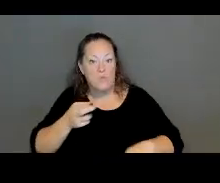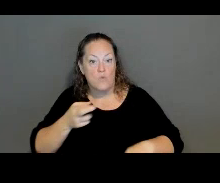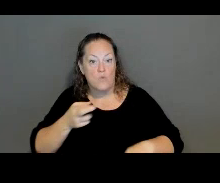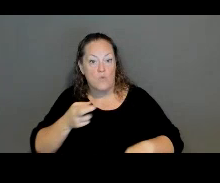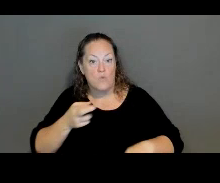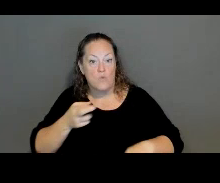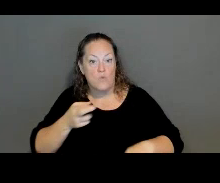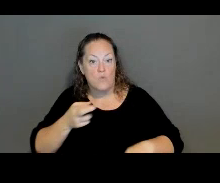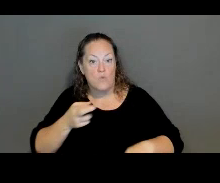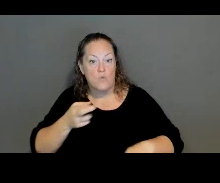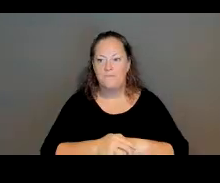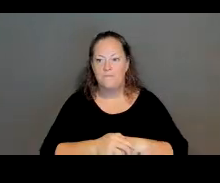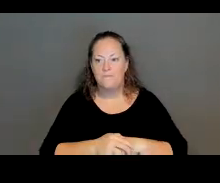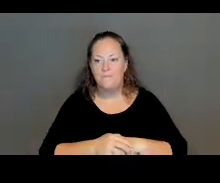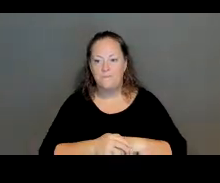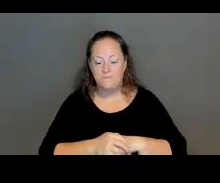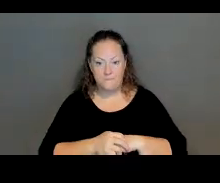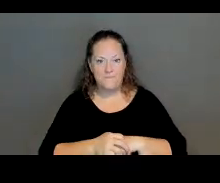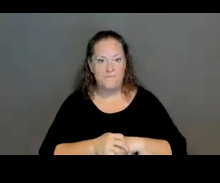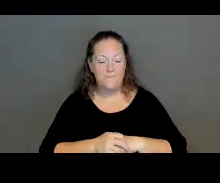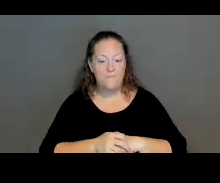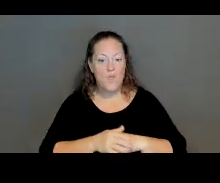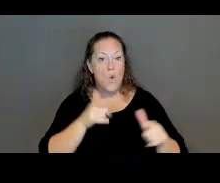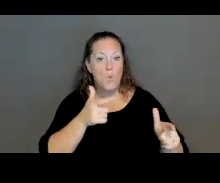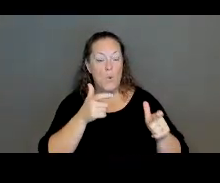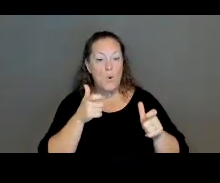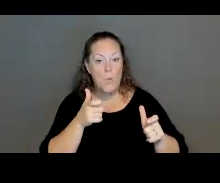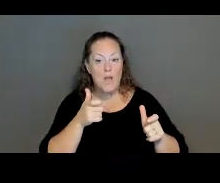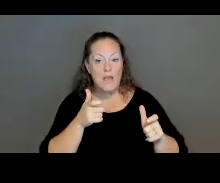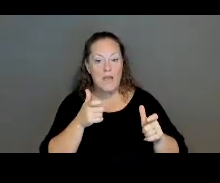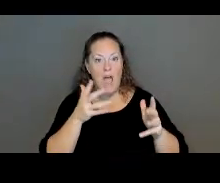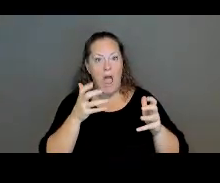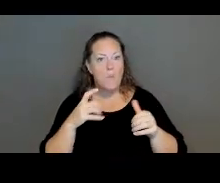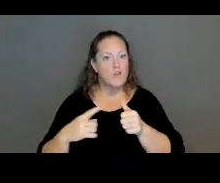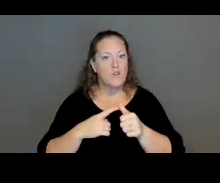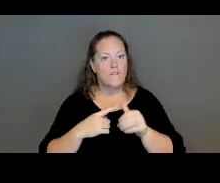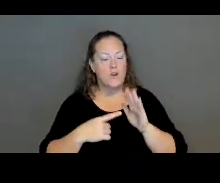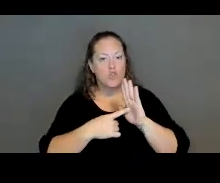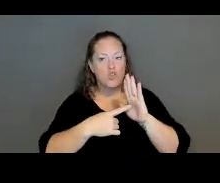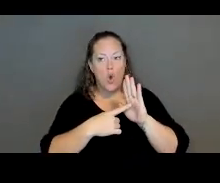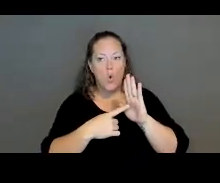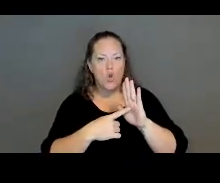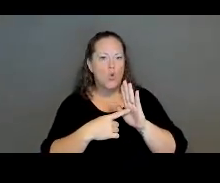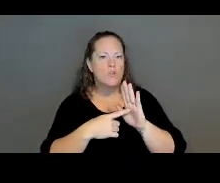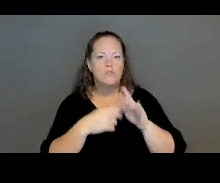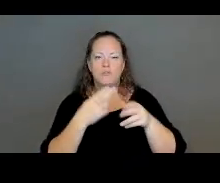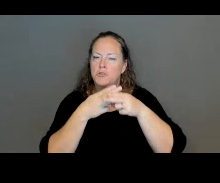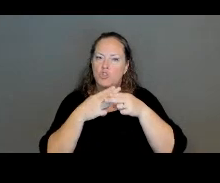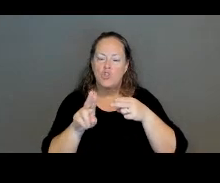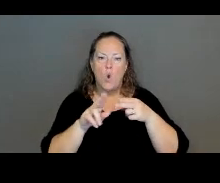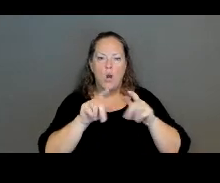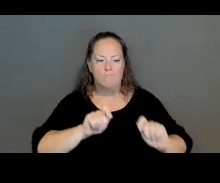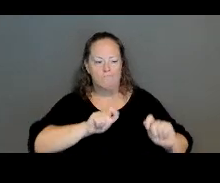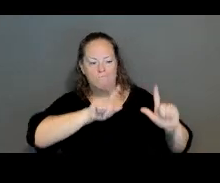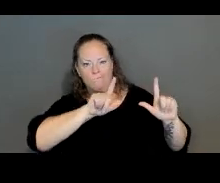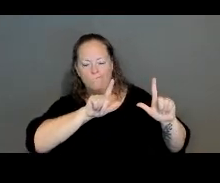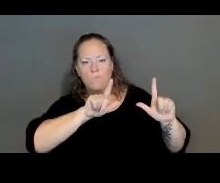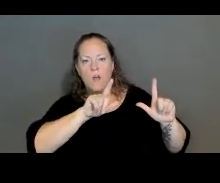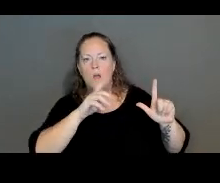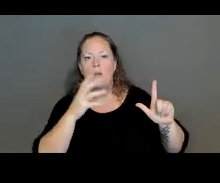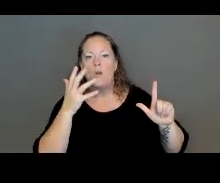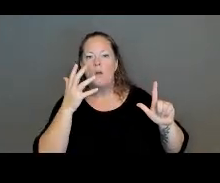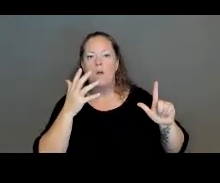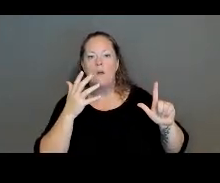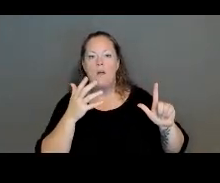Real quick, we're gonna first show you like a glimpse of what the manual